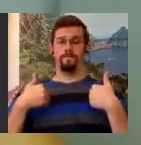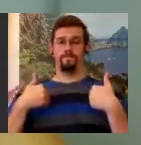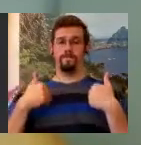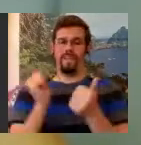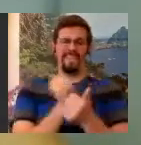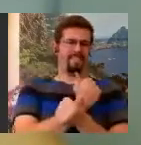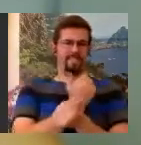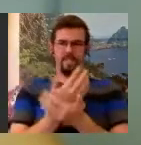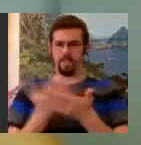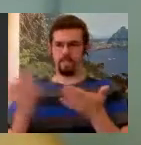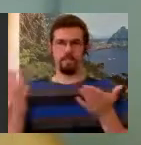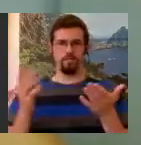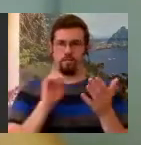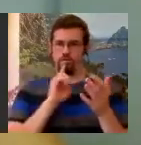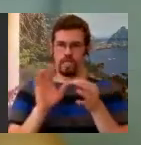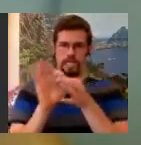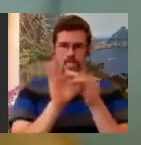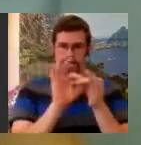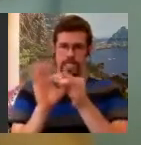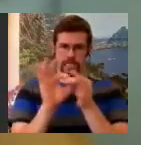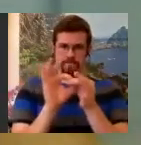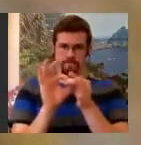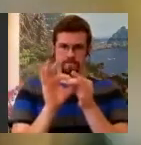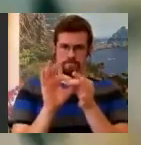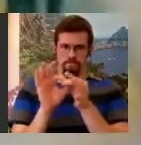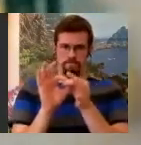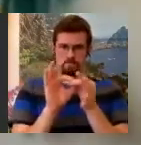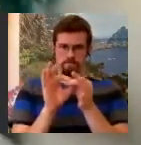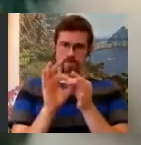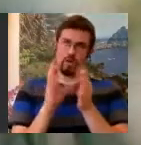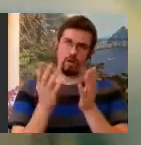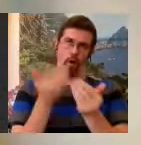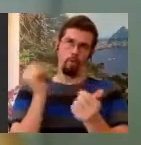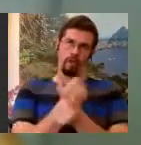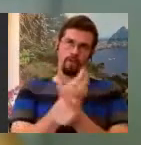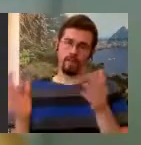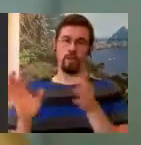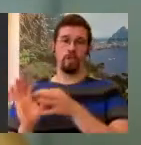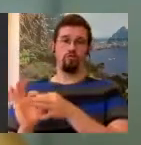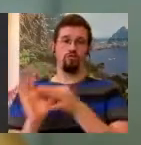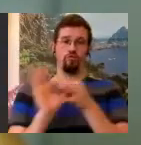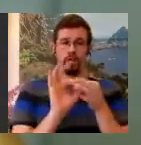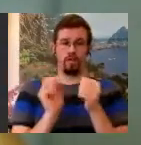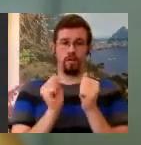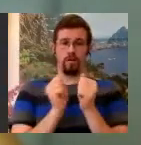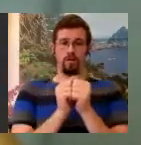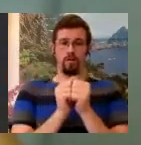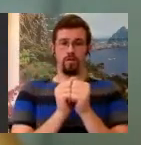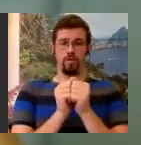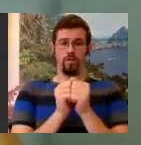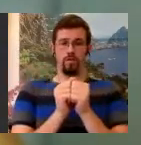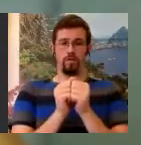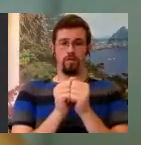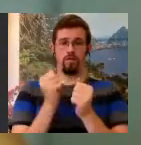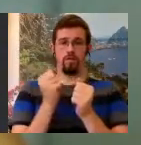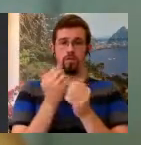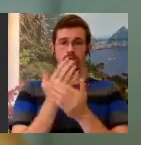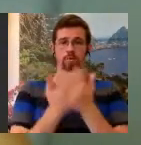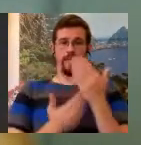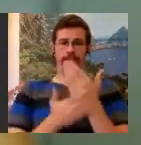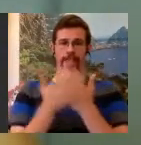everything is related, or almost everything is related with hand